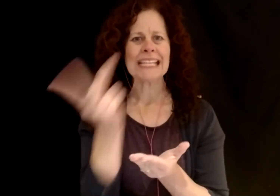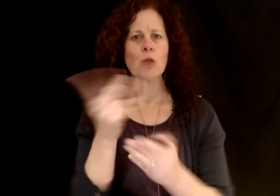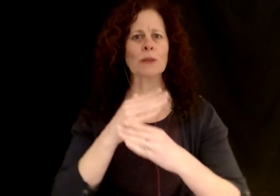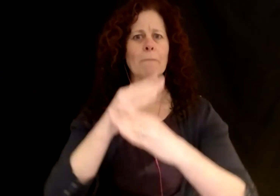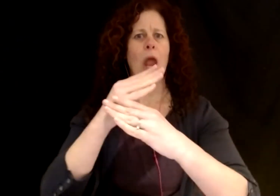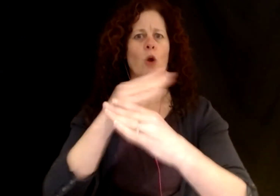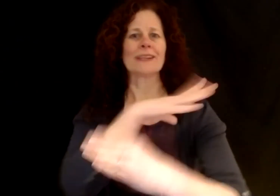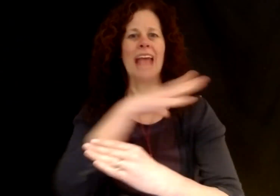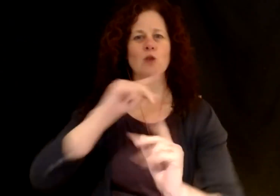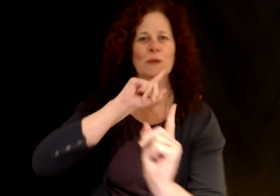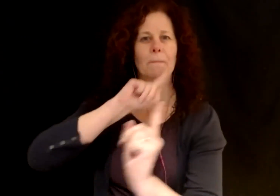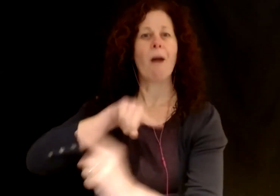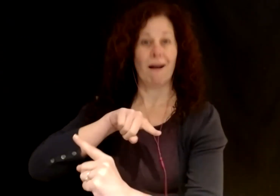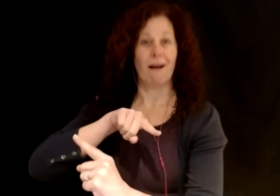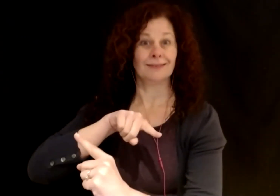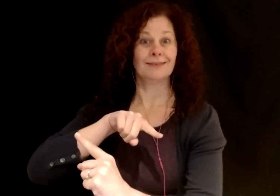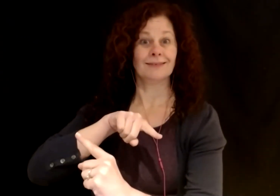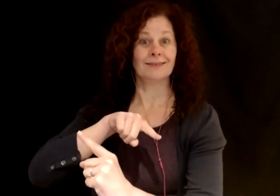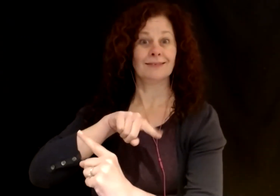Now, what we heard